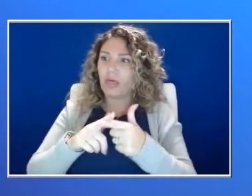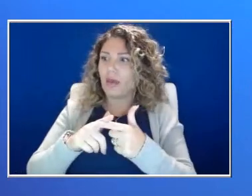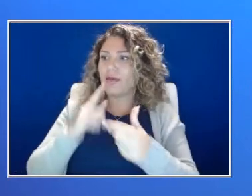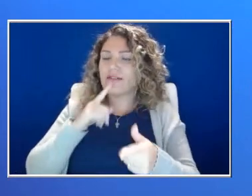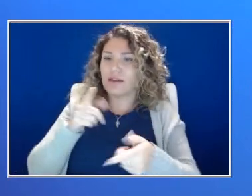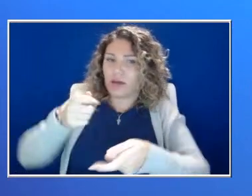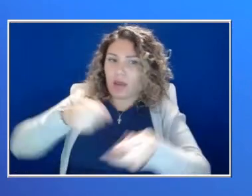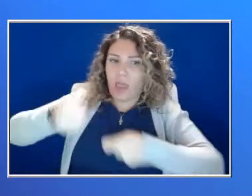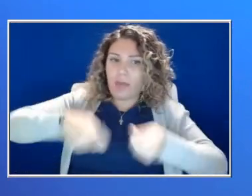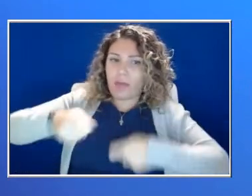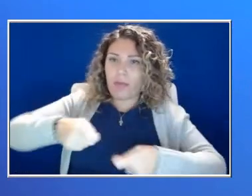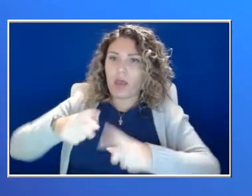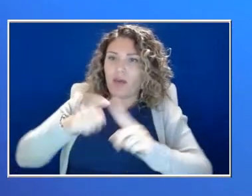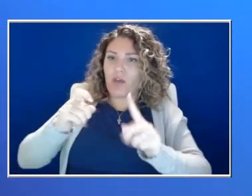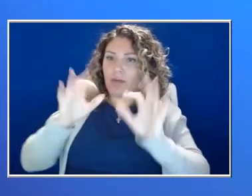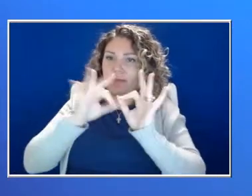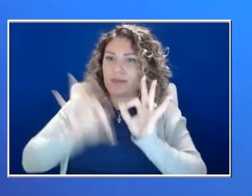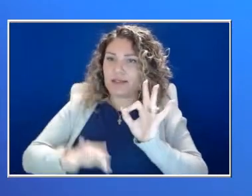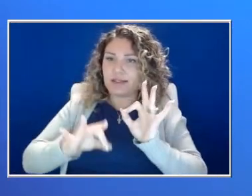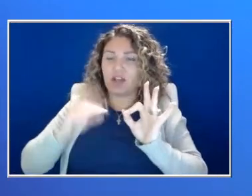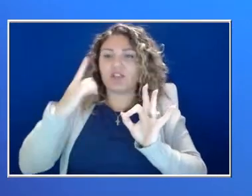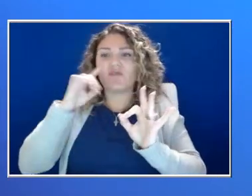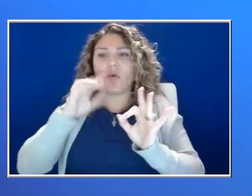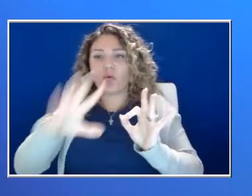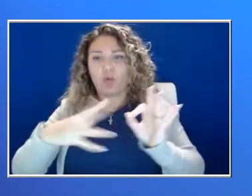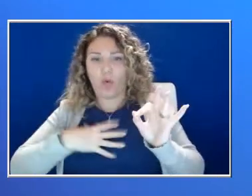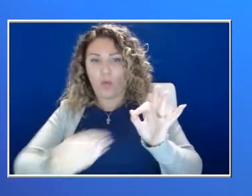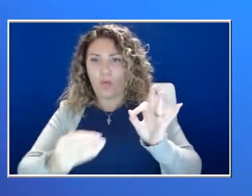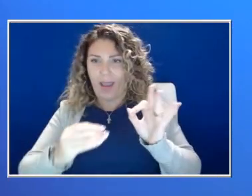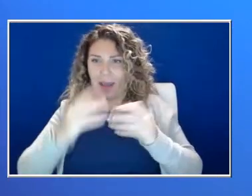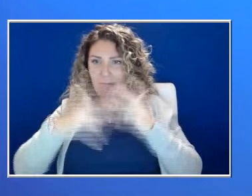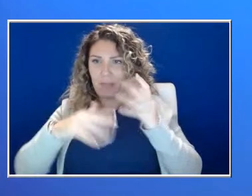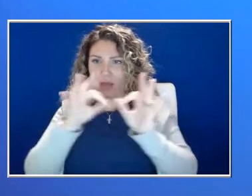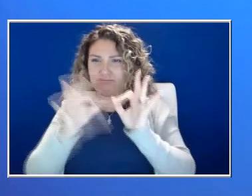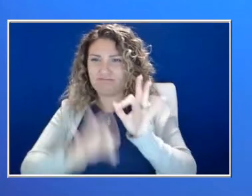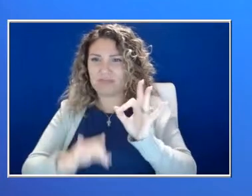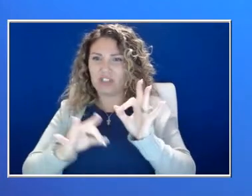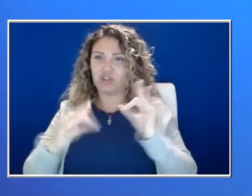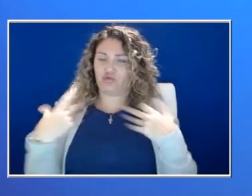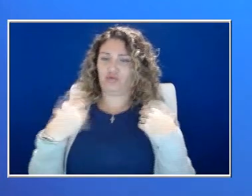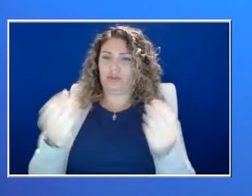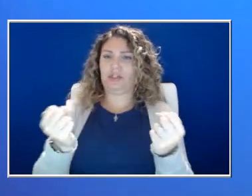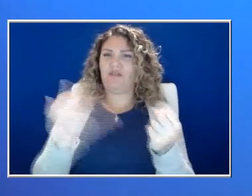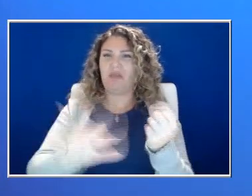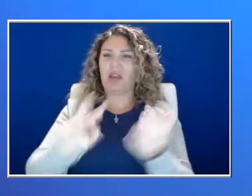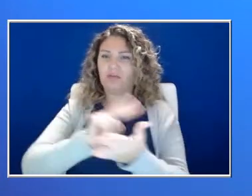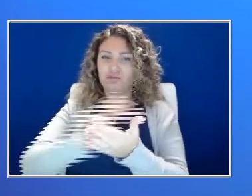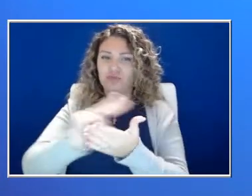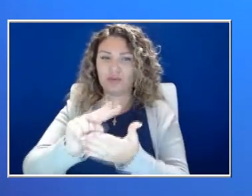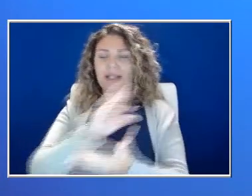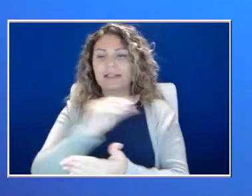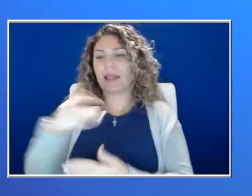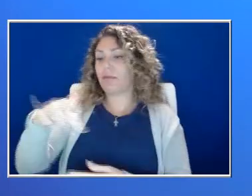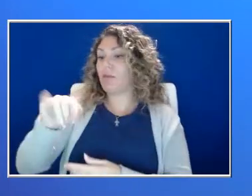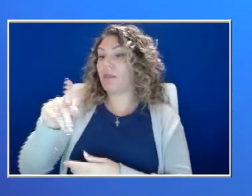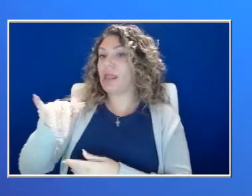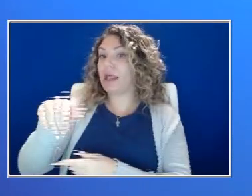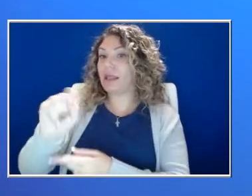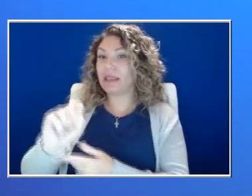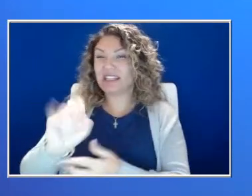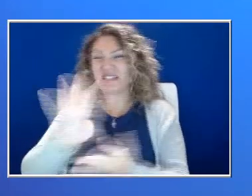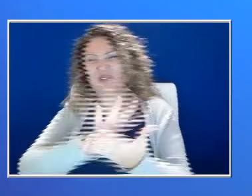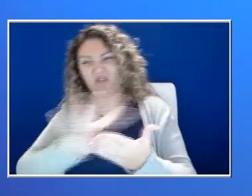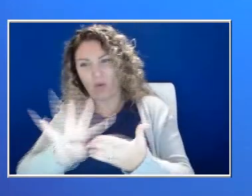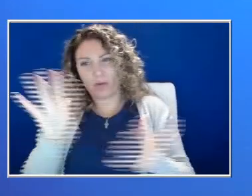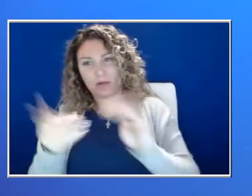longer time for the white counts to recover, about 2 weeks, and the platelets to recover about 4 weeks. However, the majority of the patients' counts